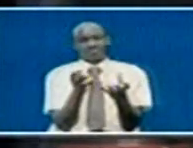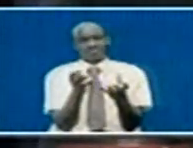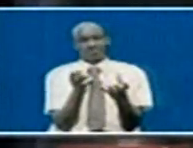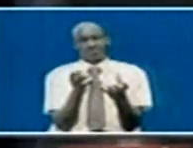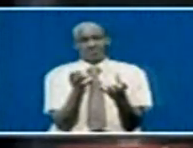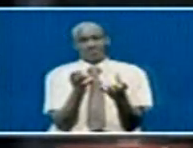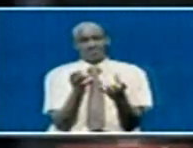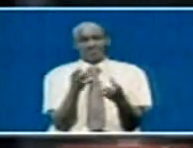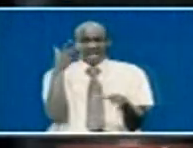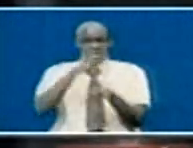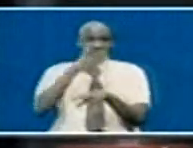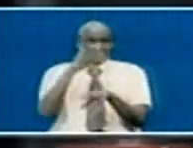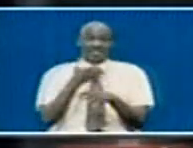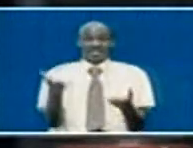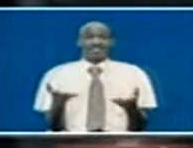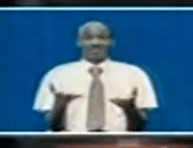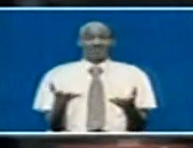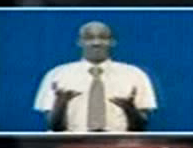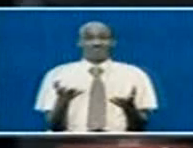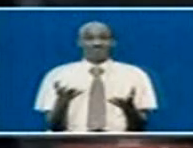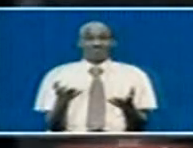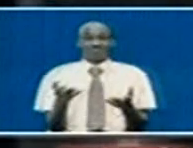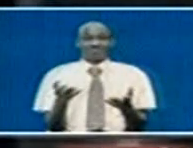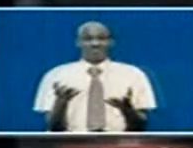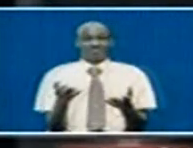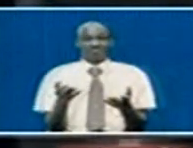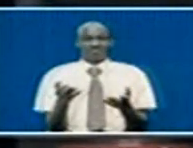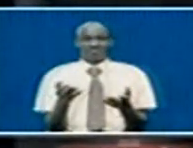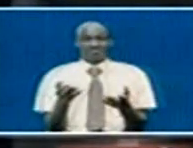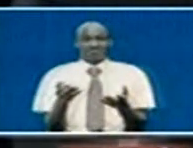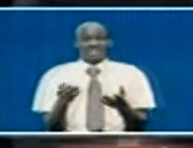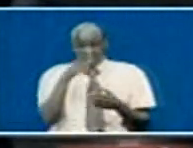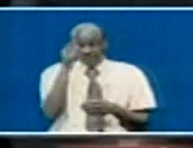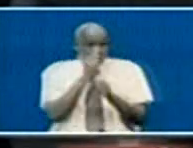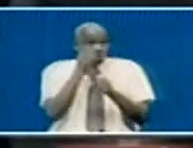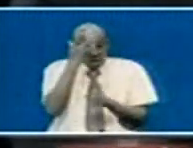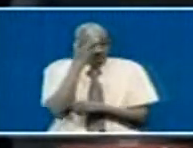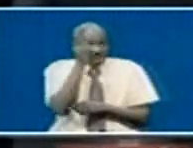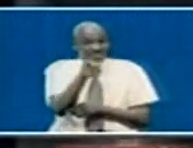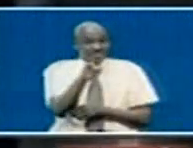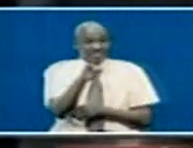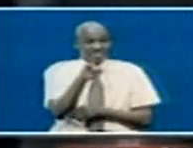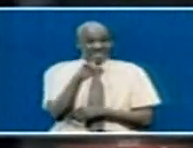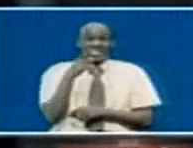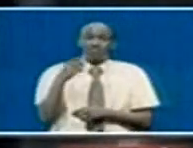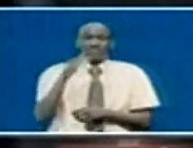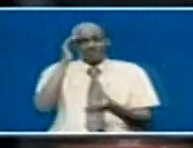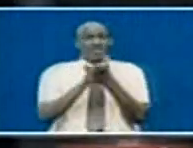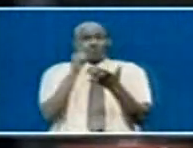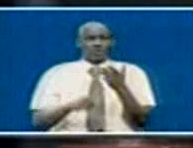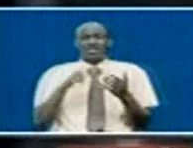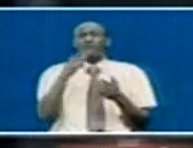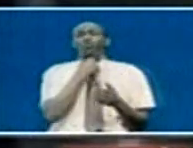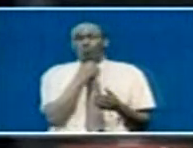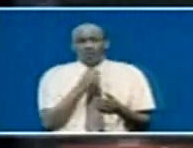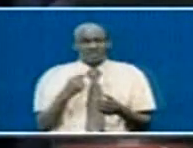a caliphate. They never hid that. And they do that. They've never hidden the fact that they